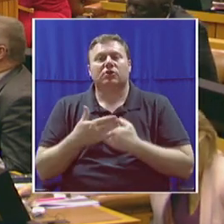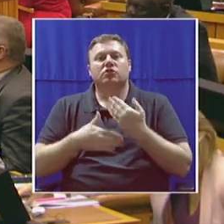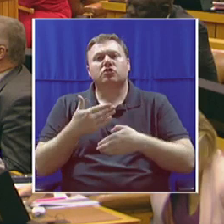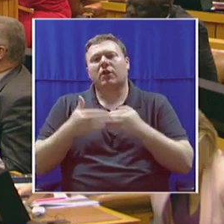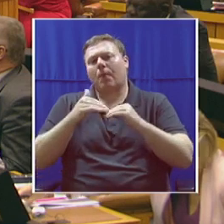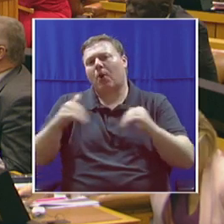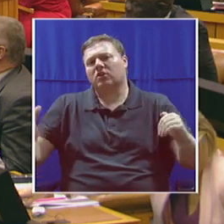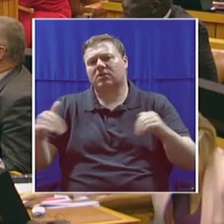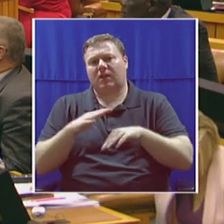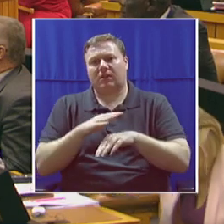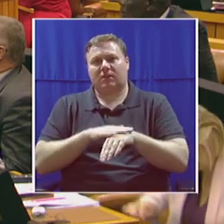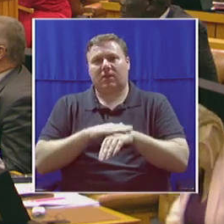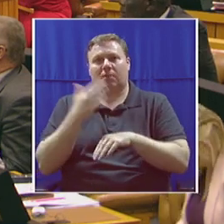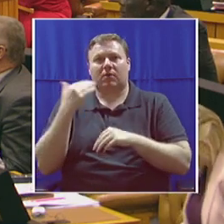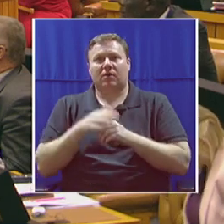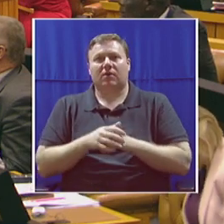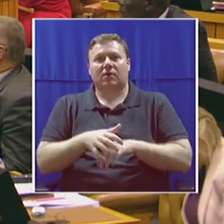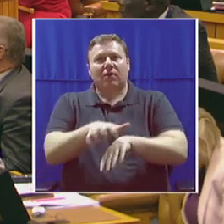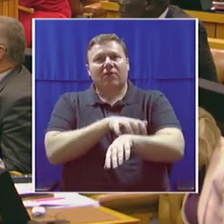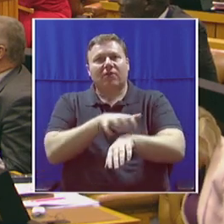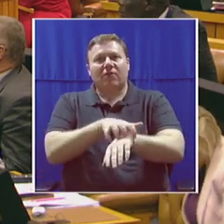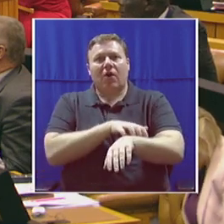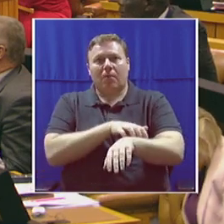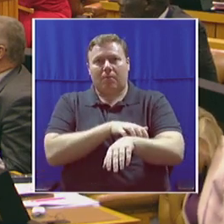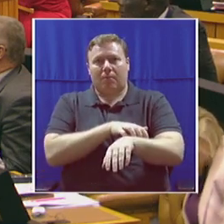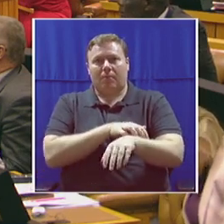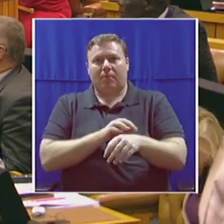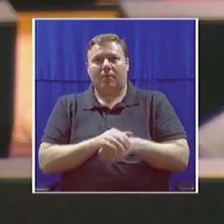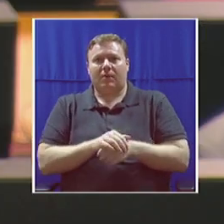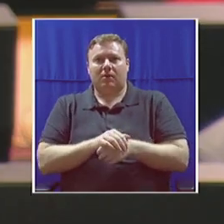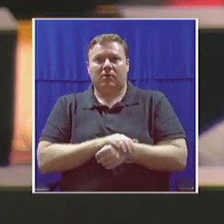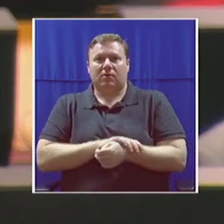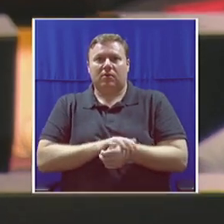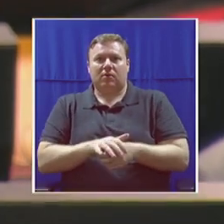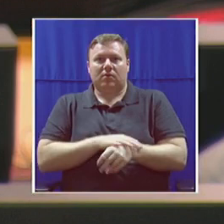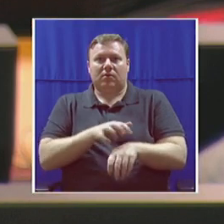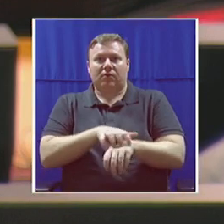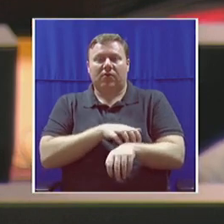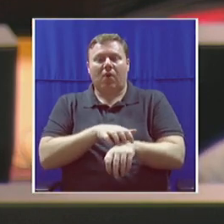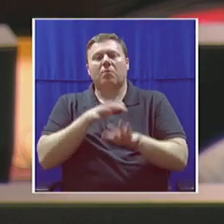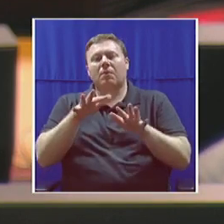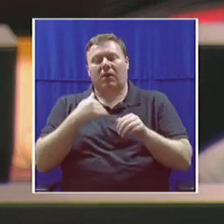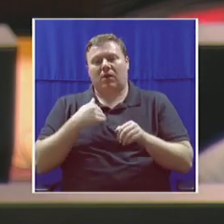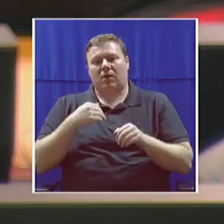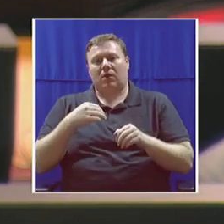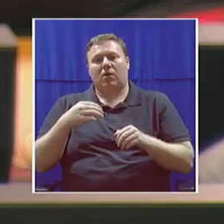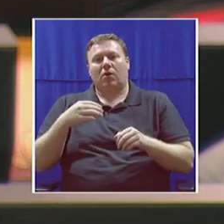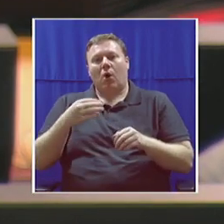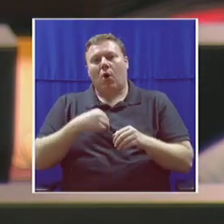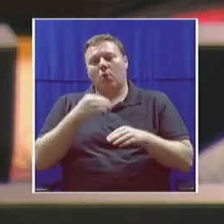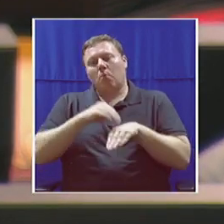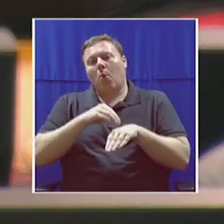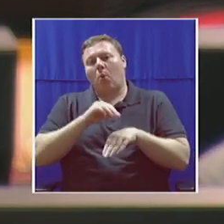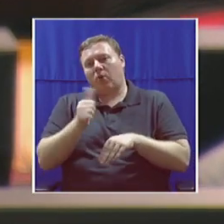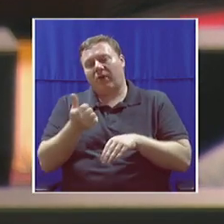Administration Farmers mostly they had the privilege of owning more than one Farm in some